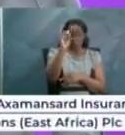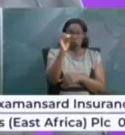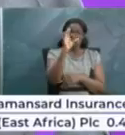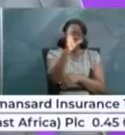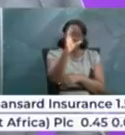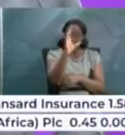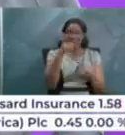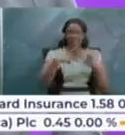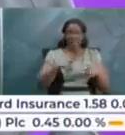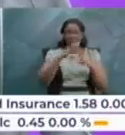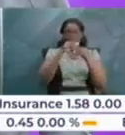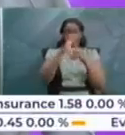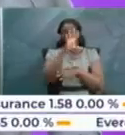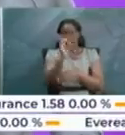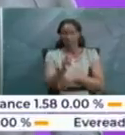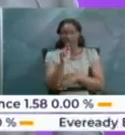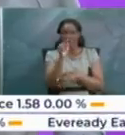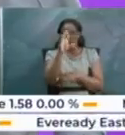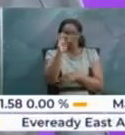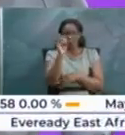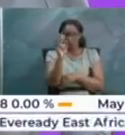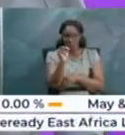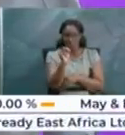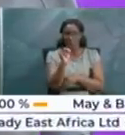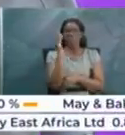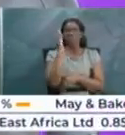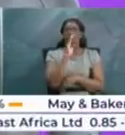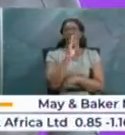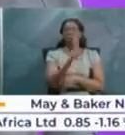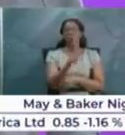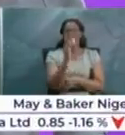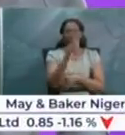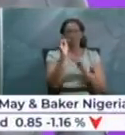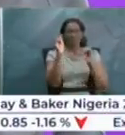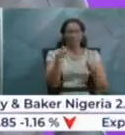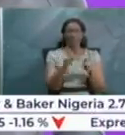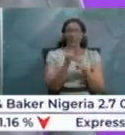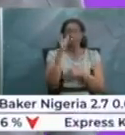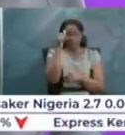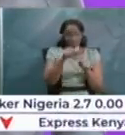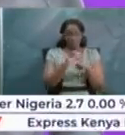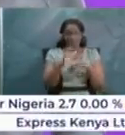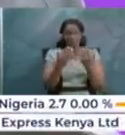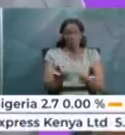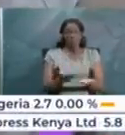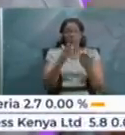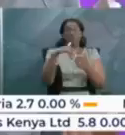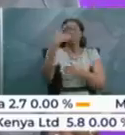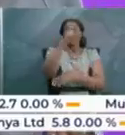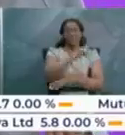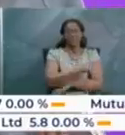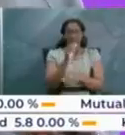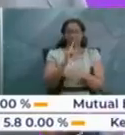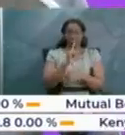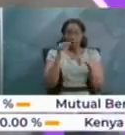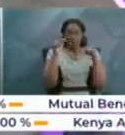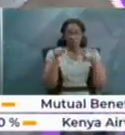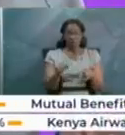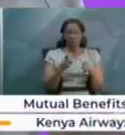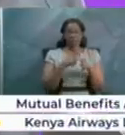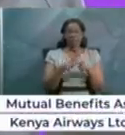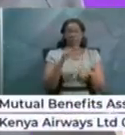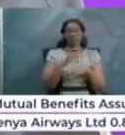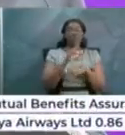sokoc.letscreateafrica.com, and you can actually order there directly. Please remember, all our deliveries are next day deliveries. So if you order today, you get